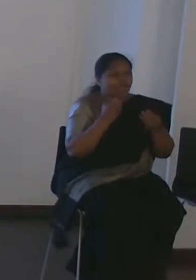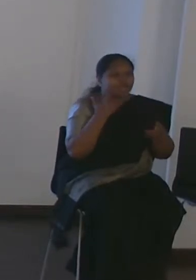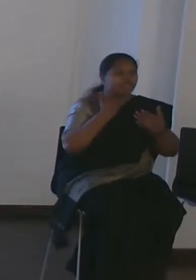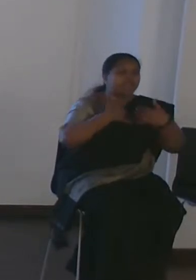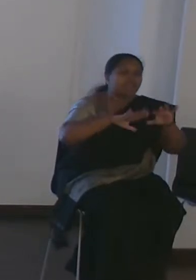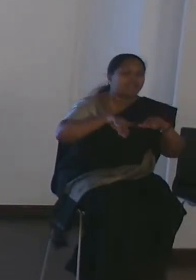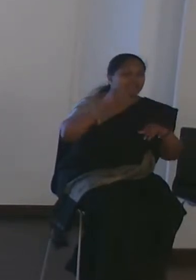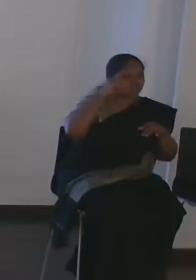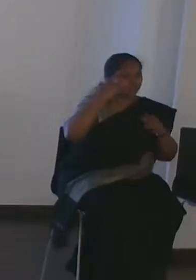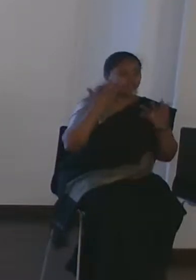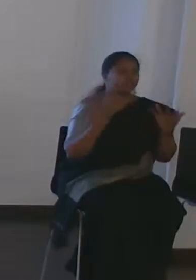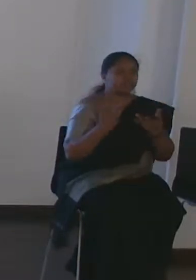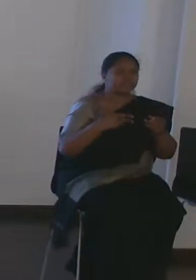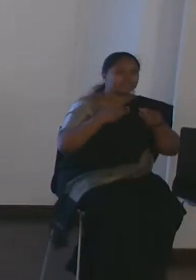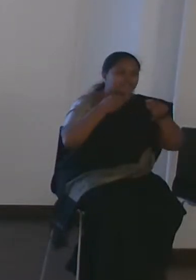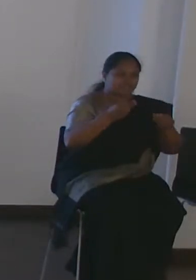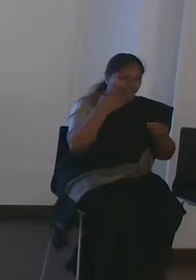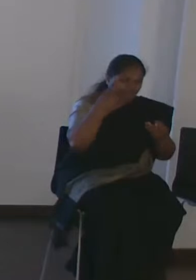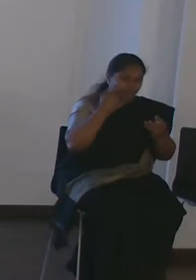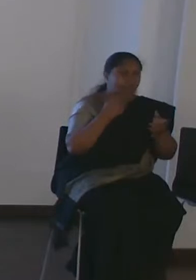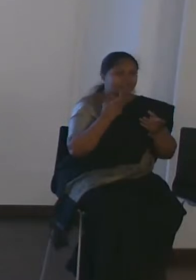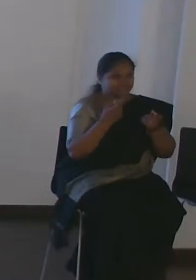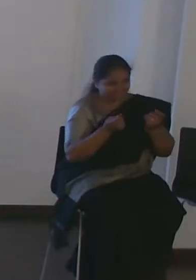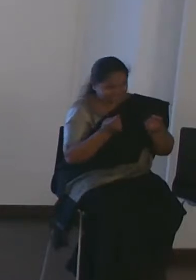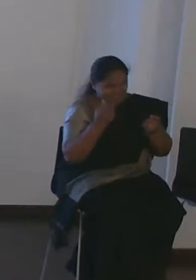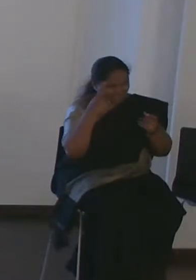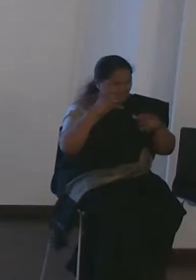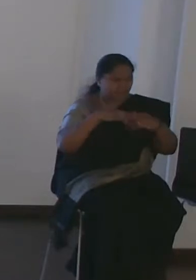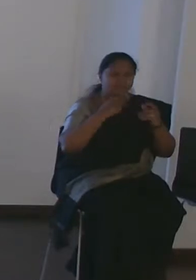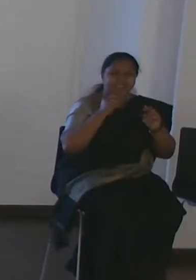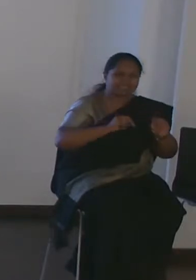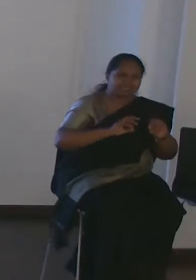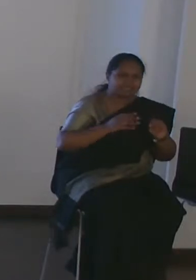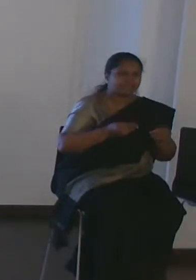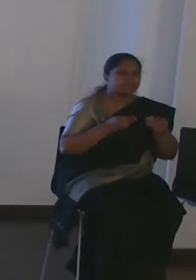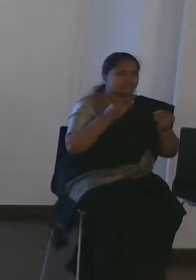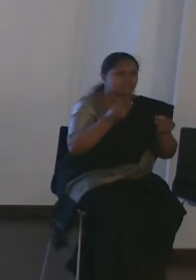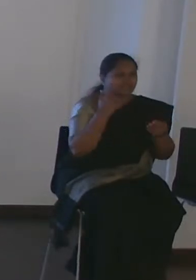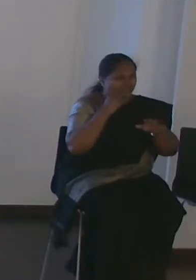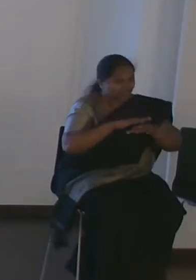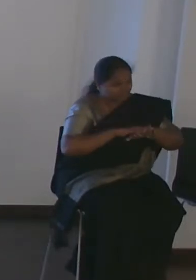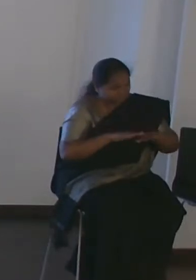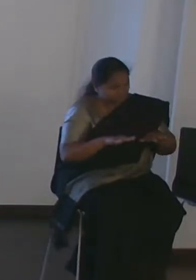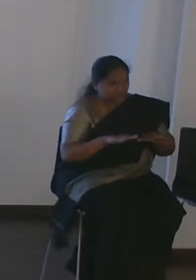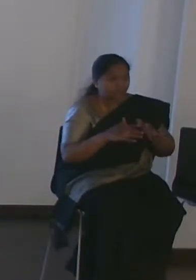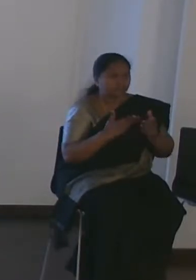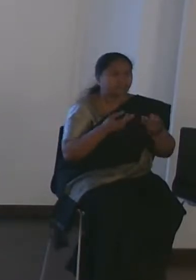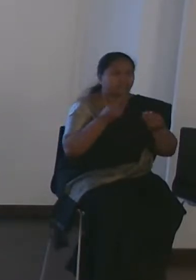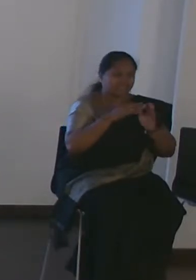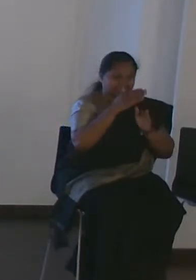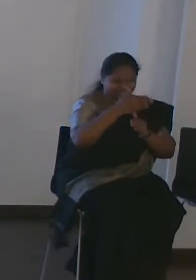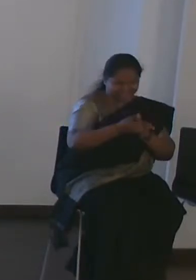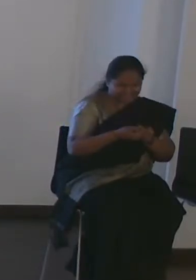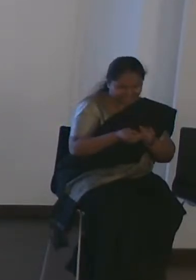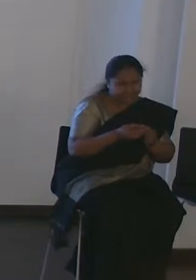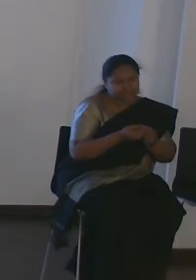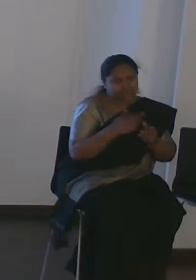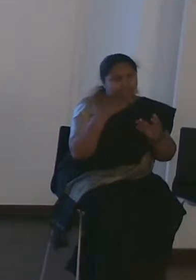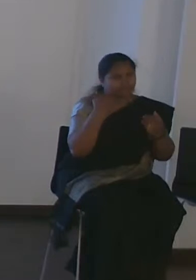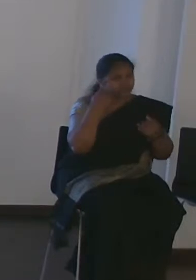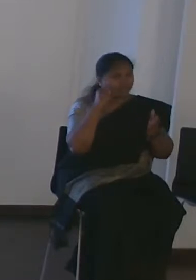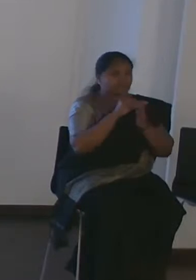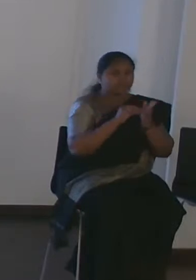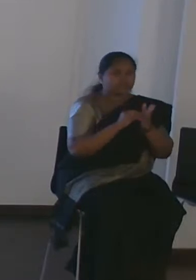for, with this loss of control, not necessarily arriving at a finished end. And with